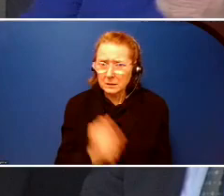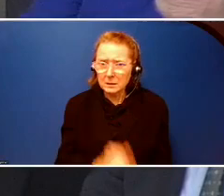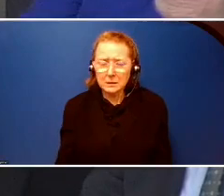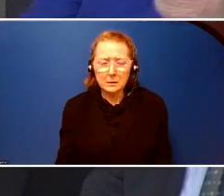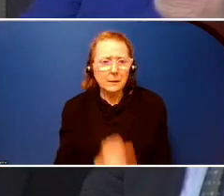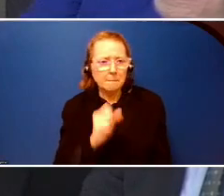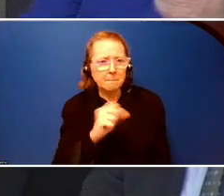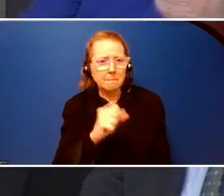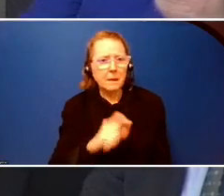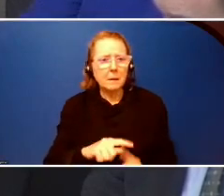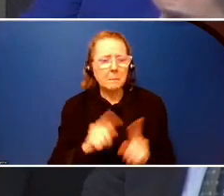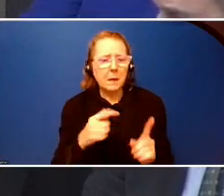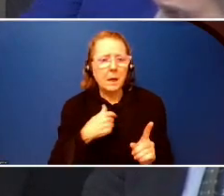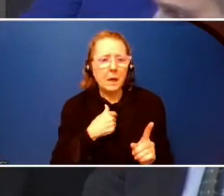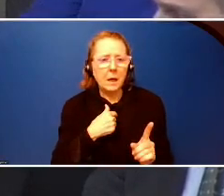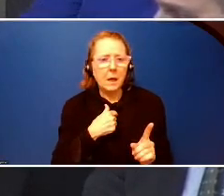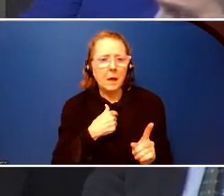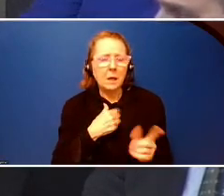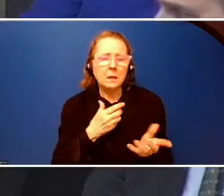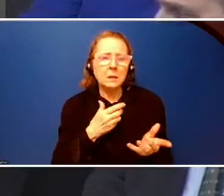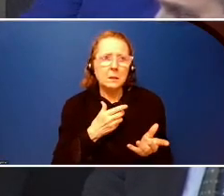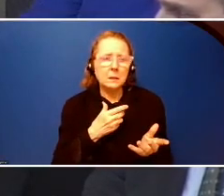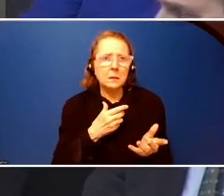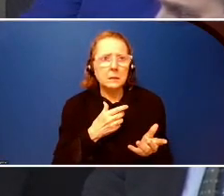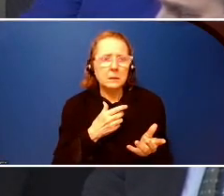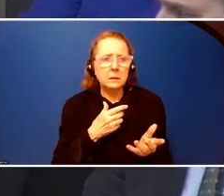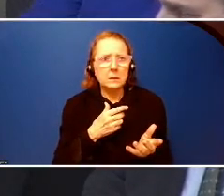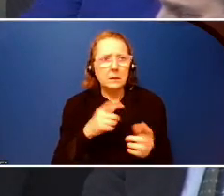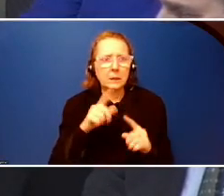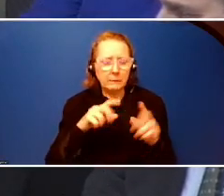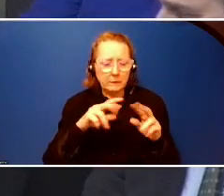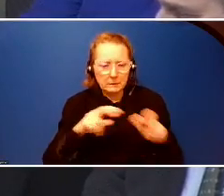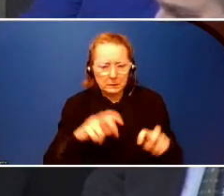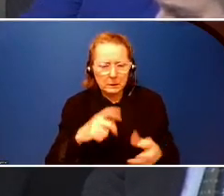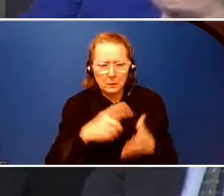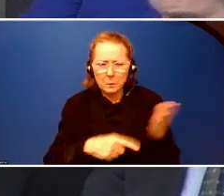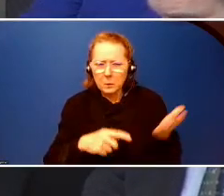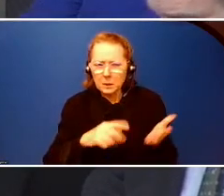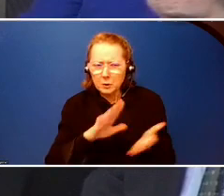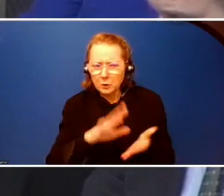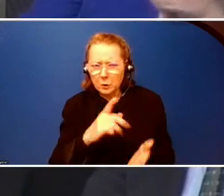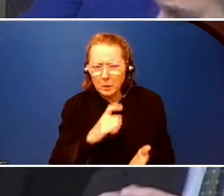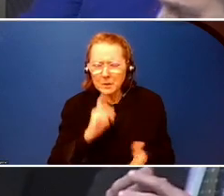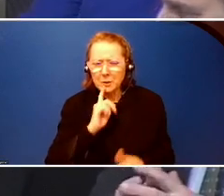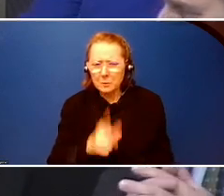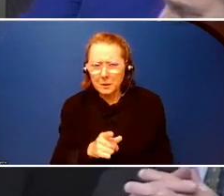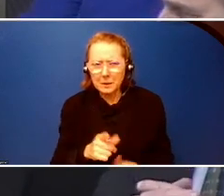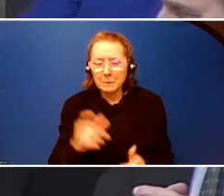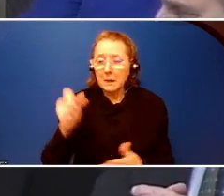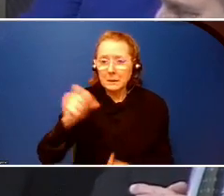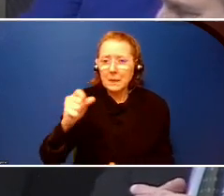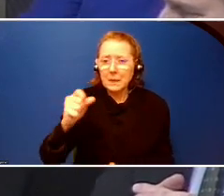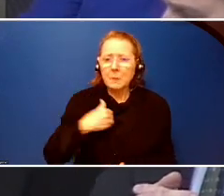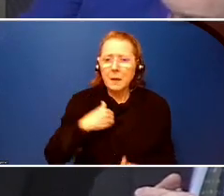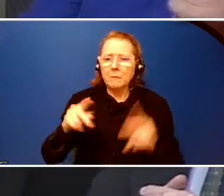Yes, but I'm trying to drill down to what your question is there. Yes, we have people